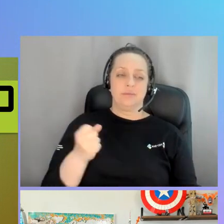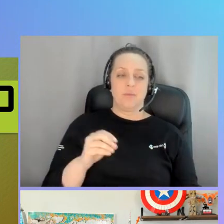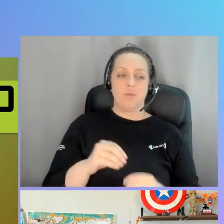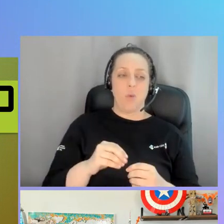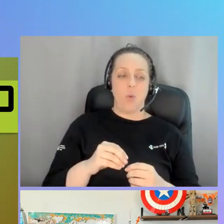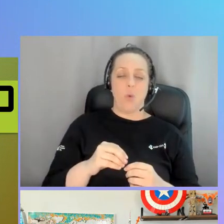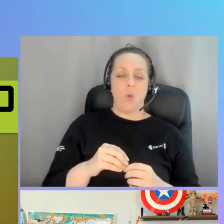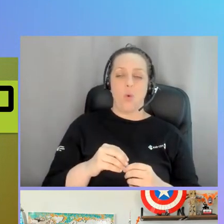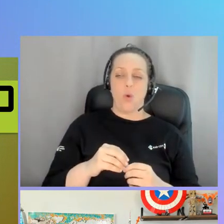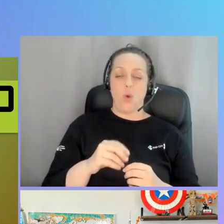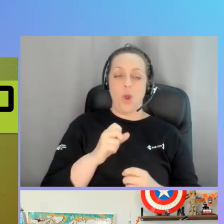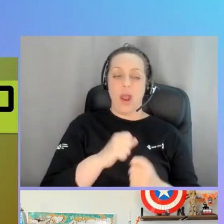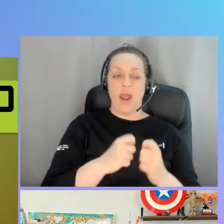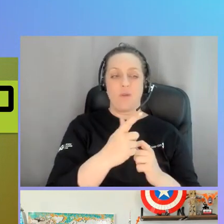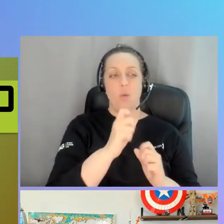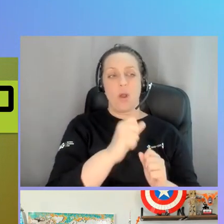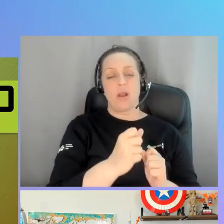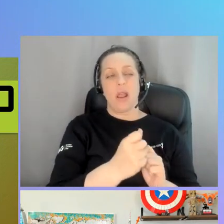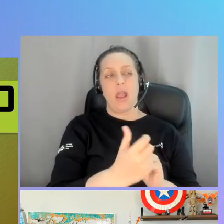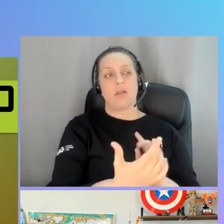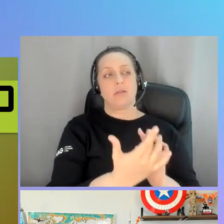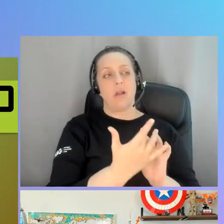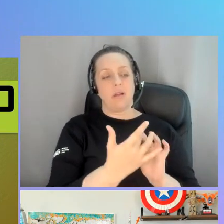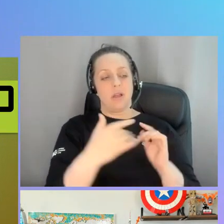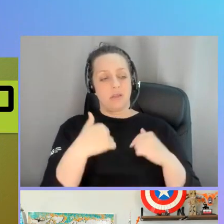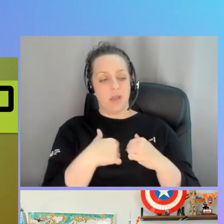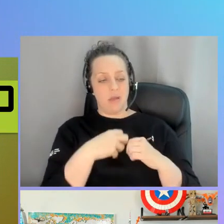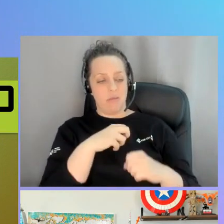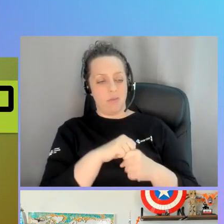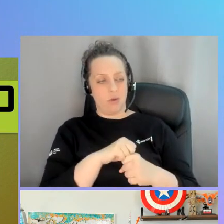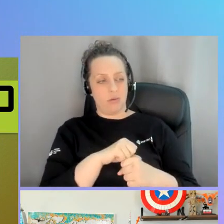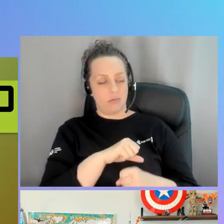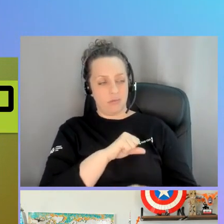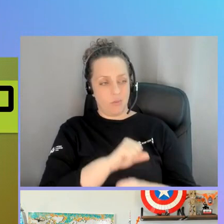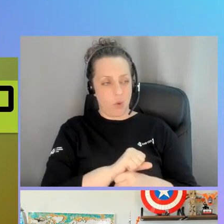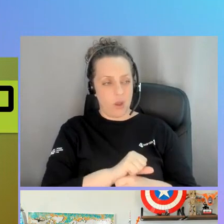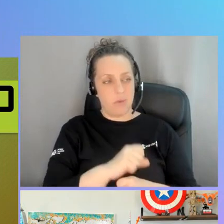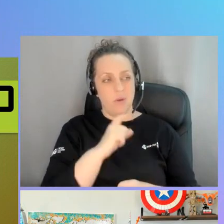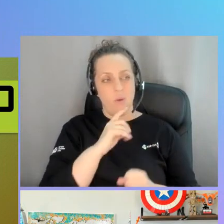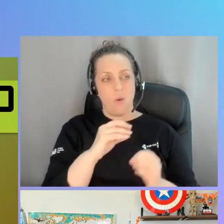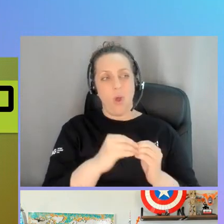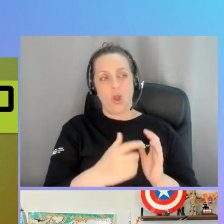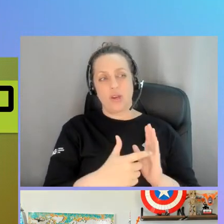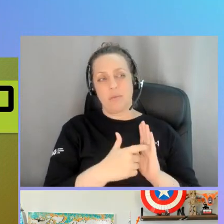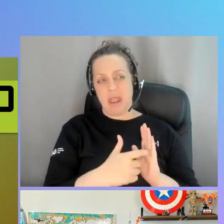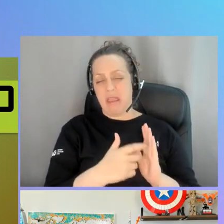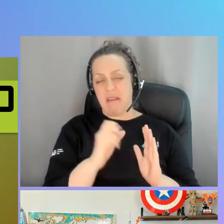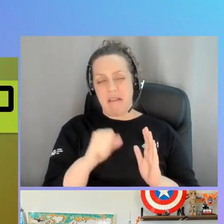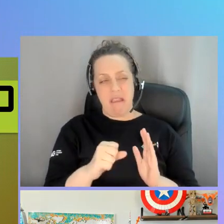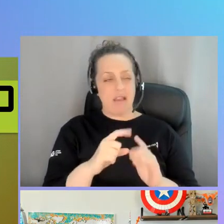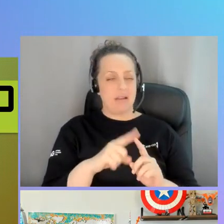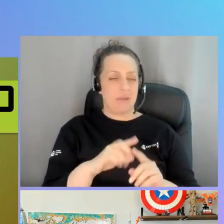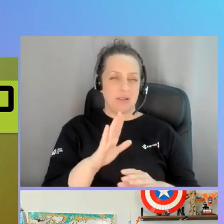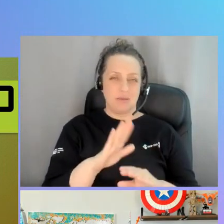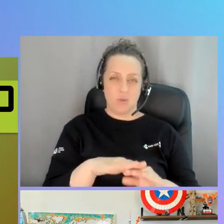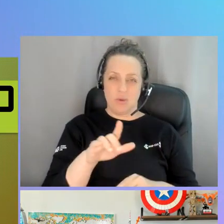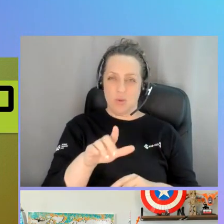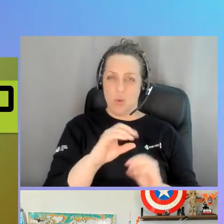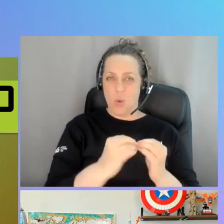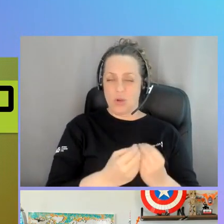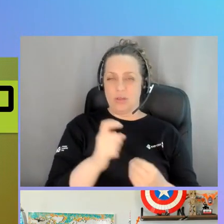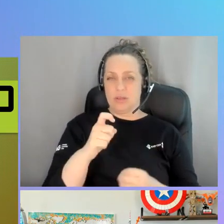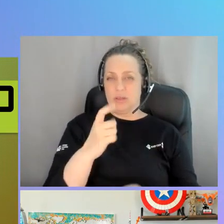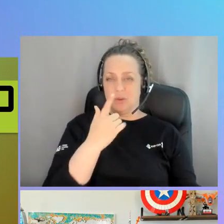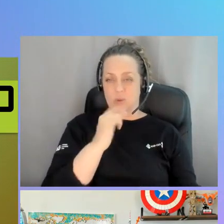central pool where people can book appointments against or engage with on a more of an on-demand basis. It really just depends on what your organization